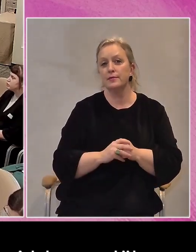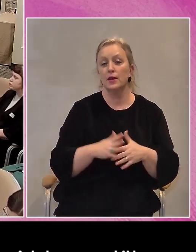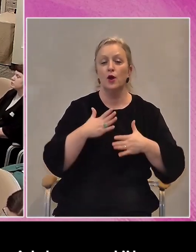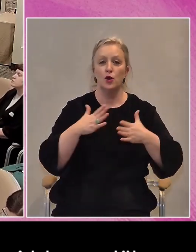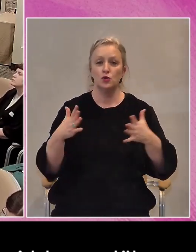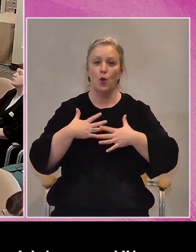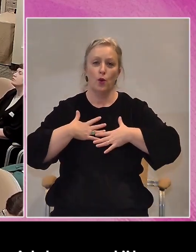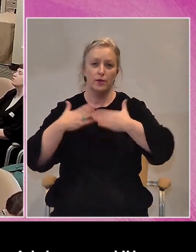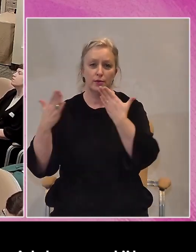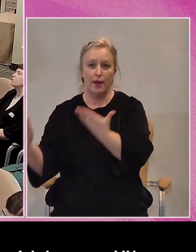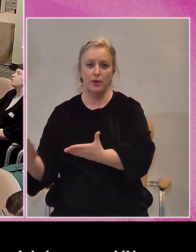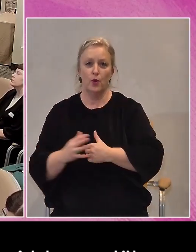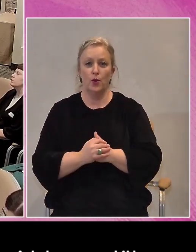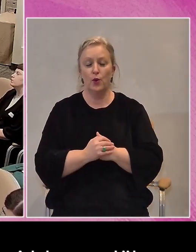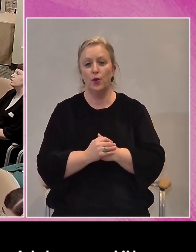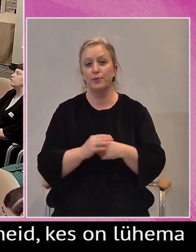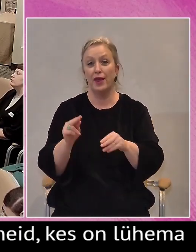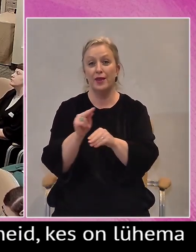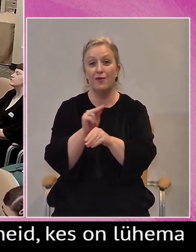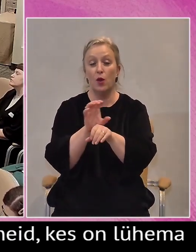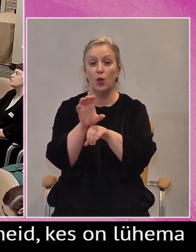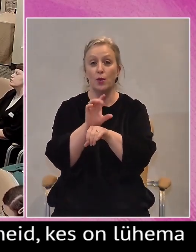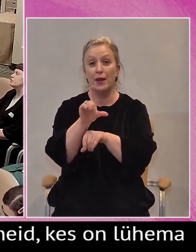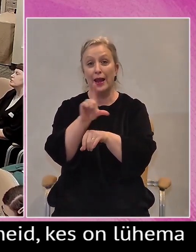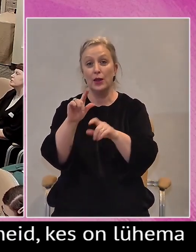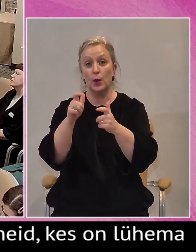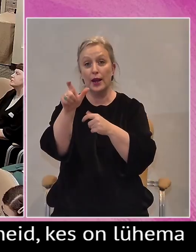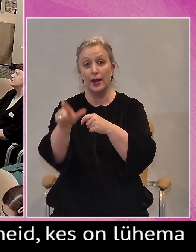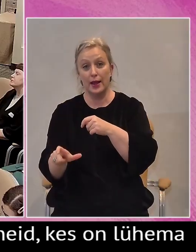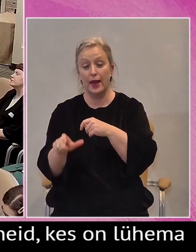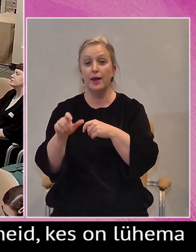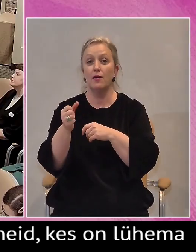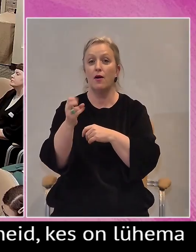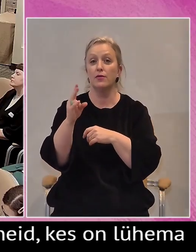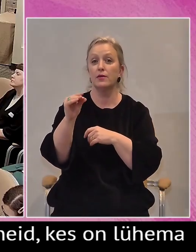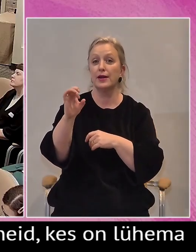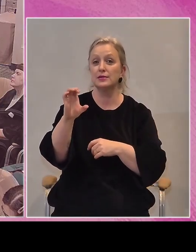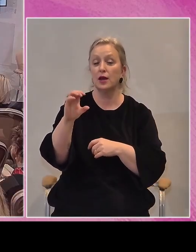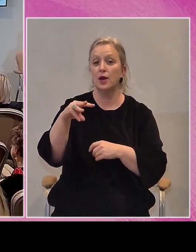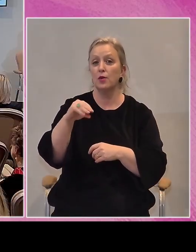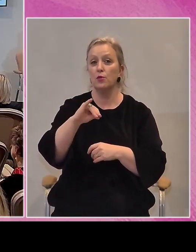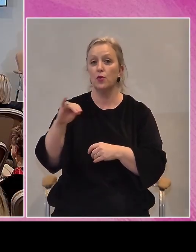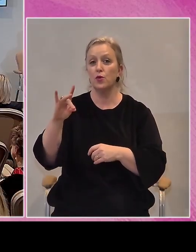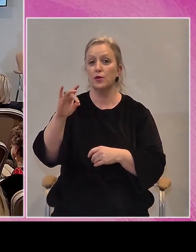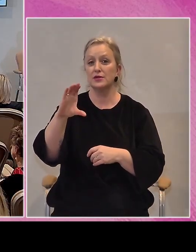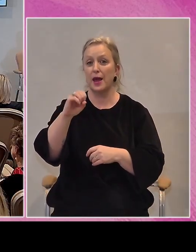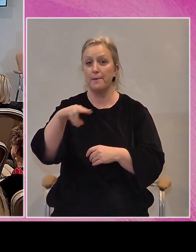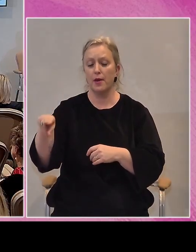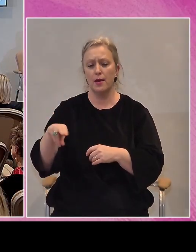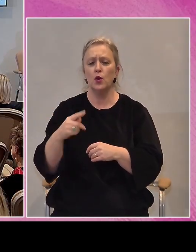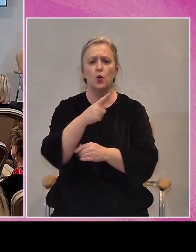Suur tänu, Ravimite Tootjate Liidu liige Andres Müürsepp. Thank you, Andres Müürsepp, member of